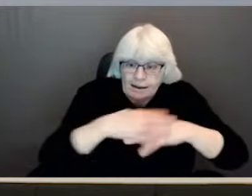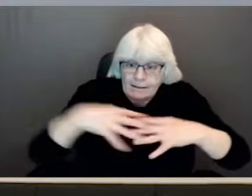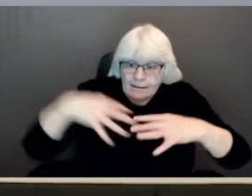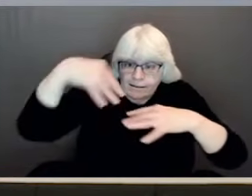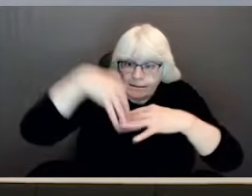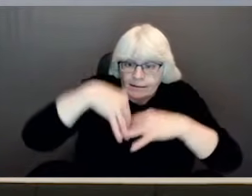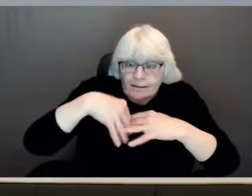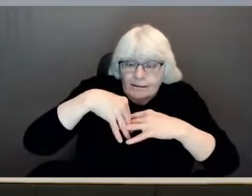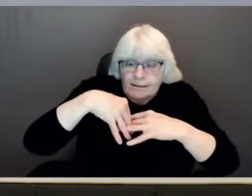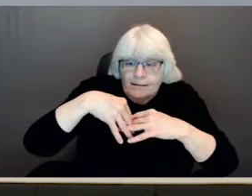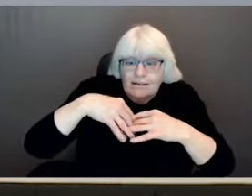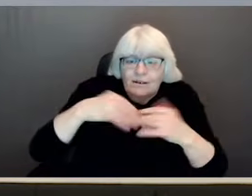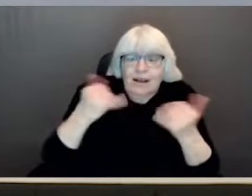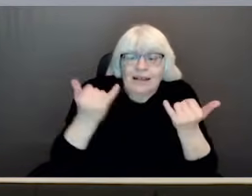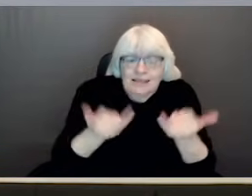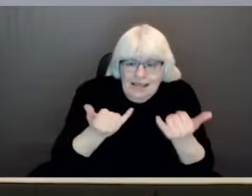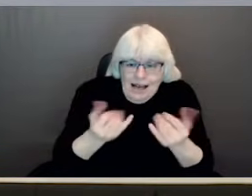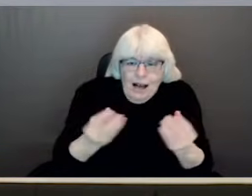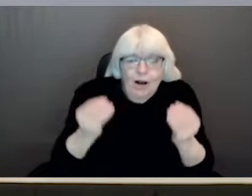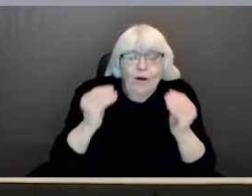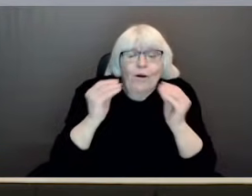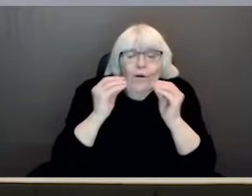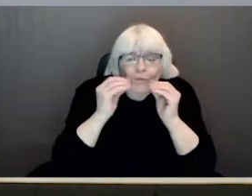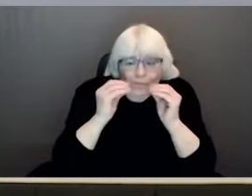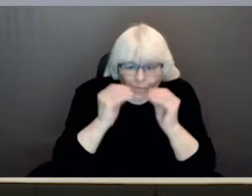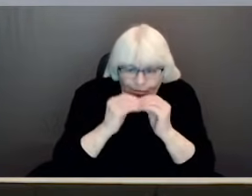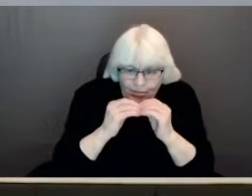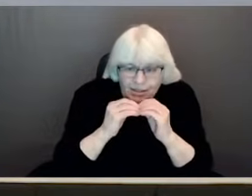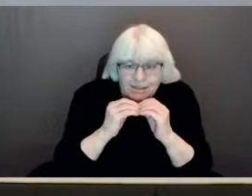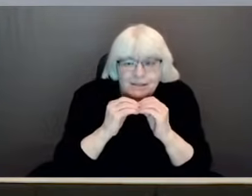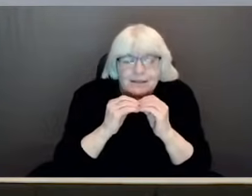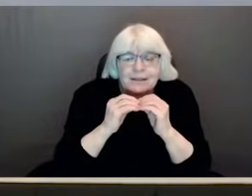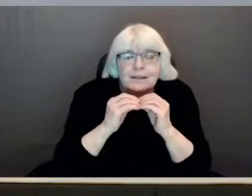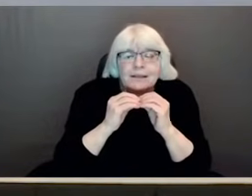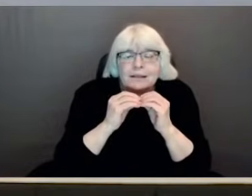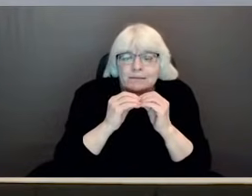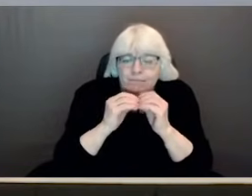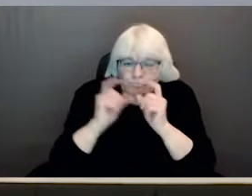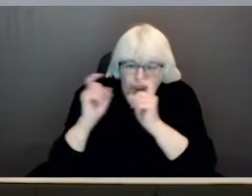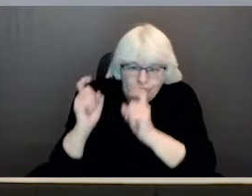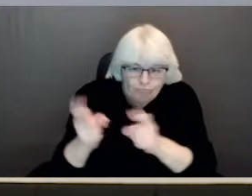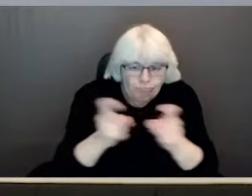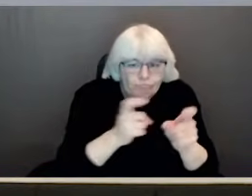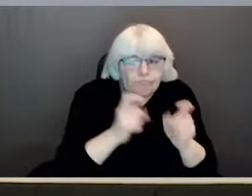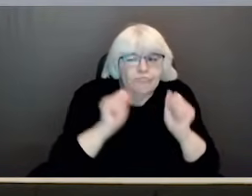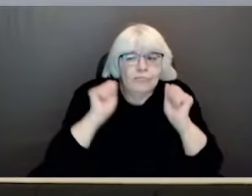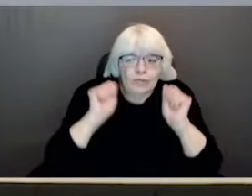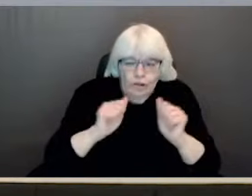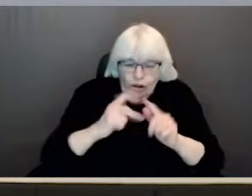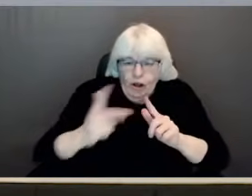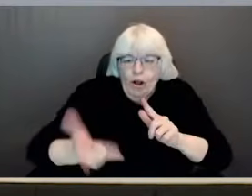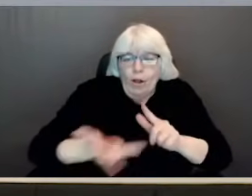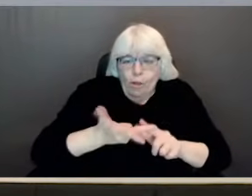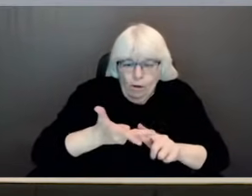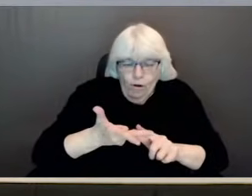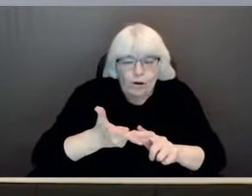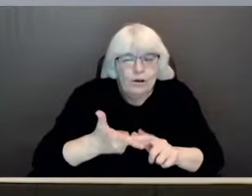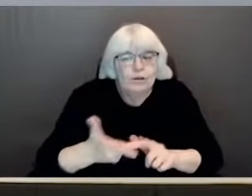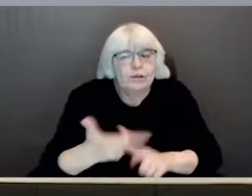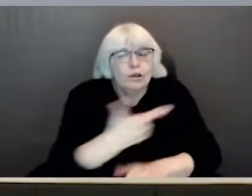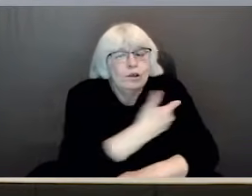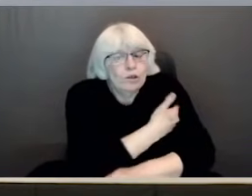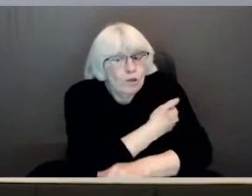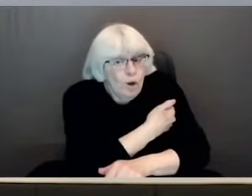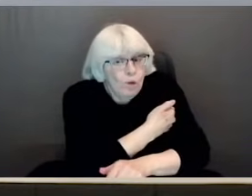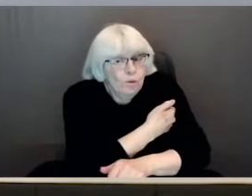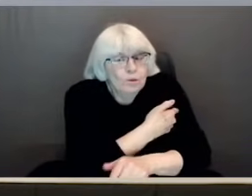then also those who've received 2 doses of AstraZeneca or 1 dose of Janssen, who are